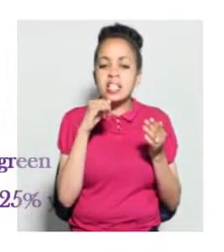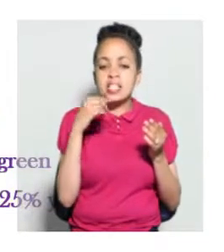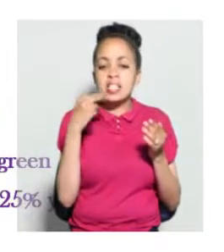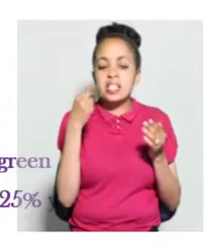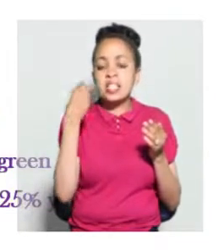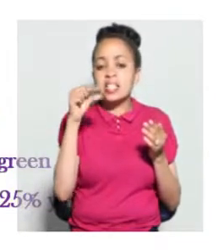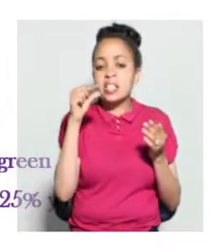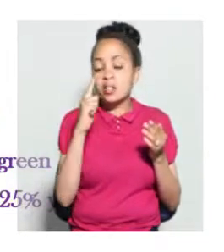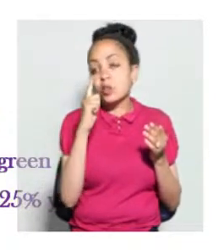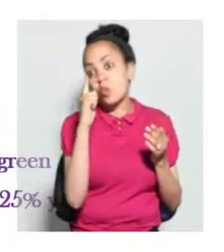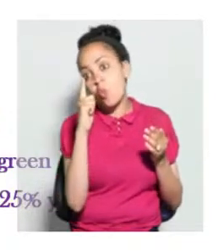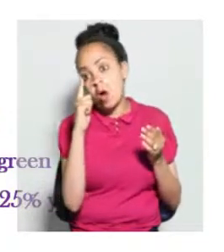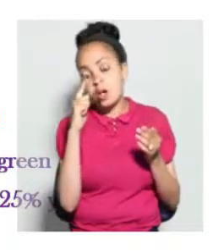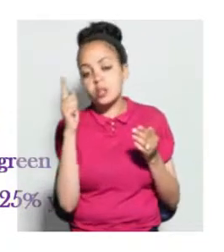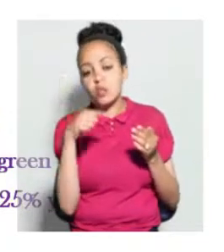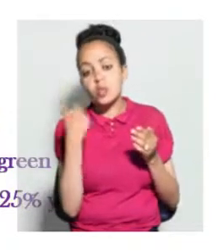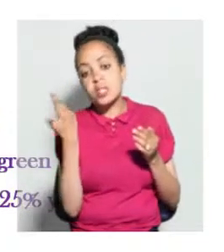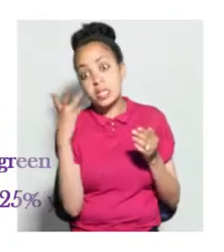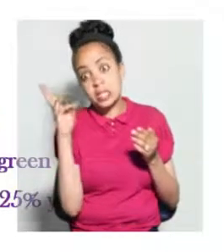about 116.